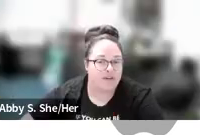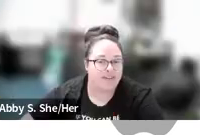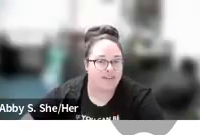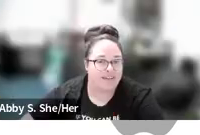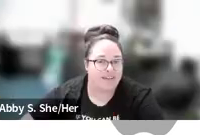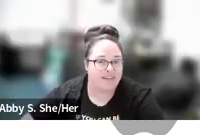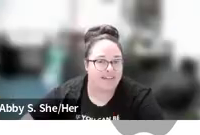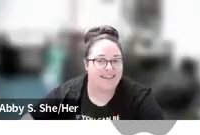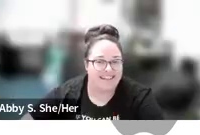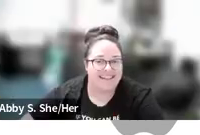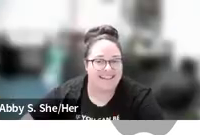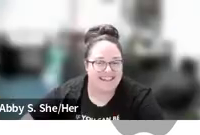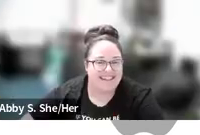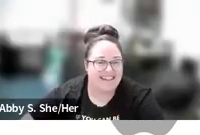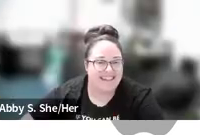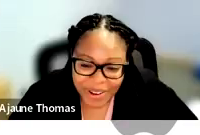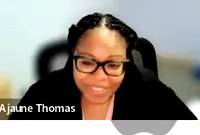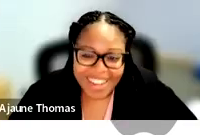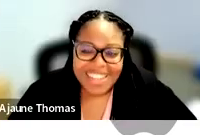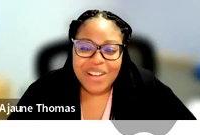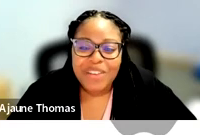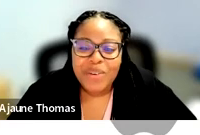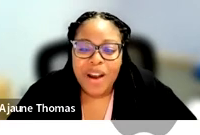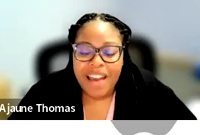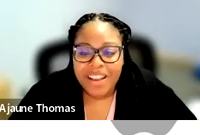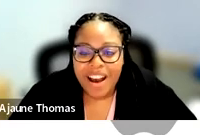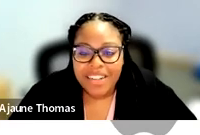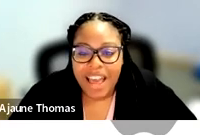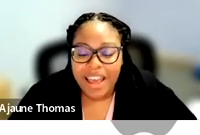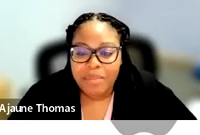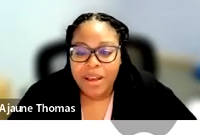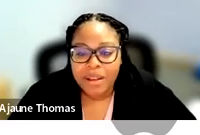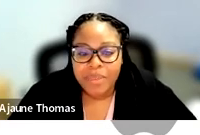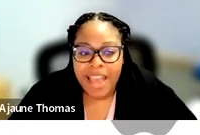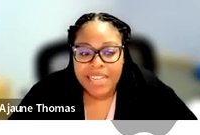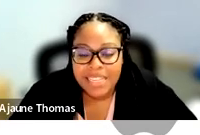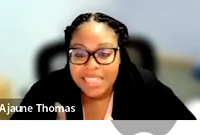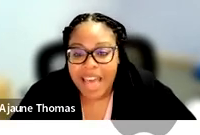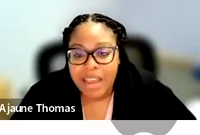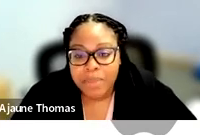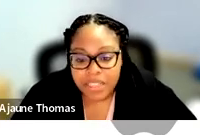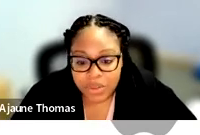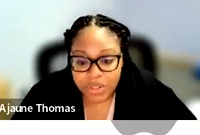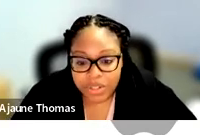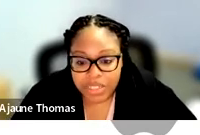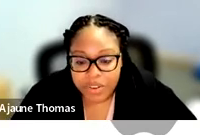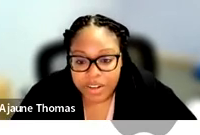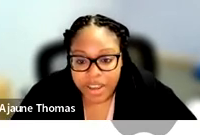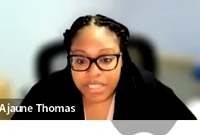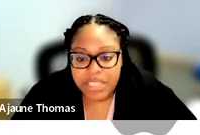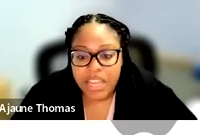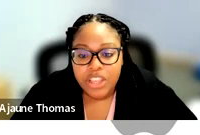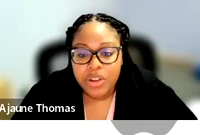There's also an assistive touch button that is on your phone. So if you are having a hard time accessing the side buttons on your